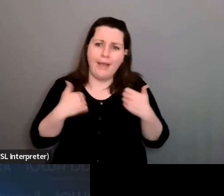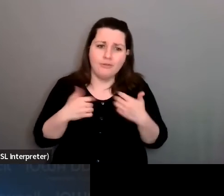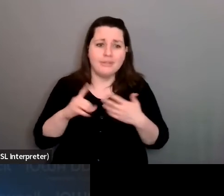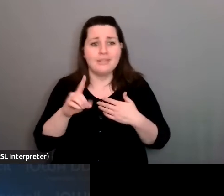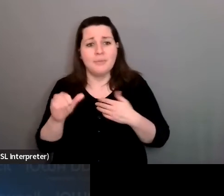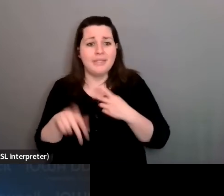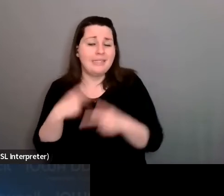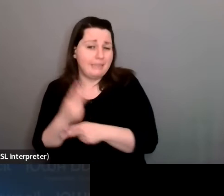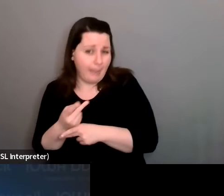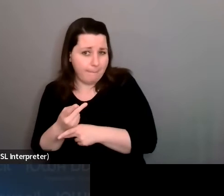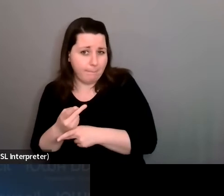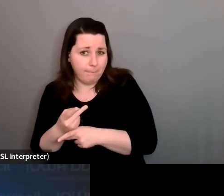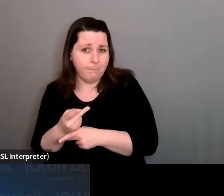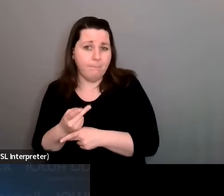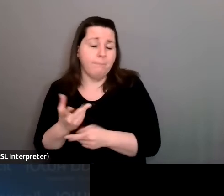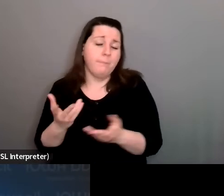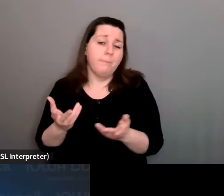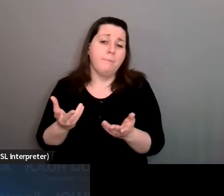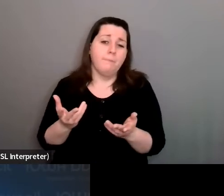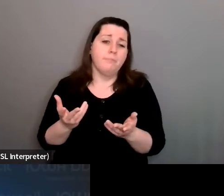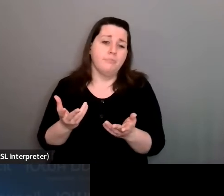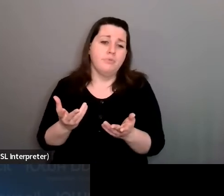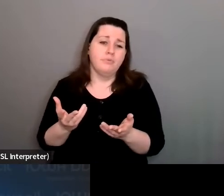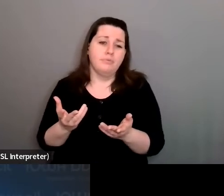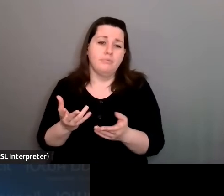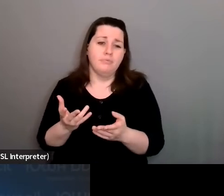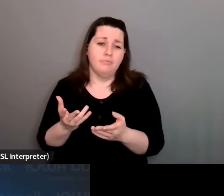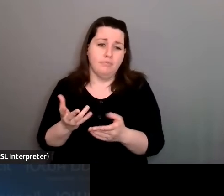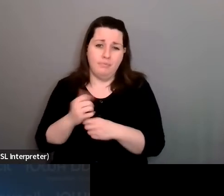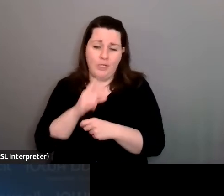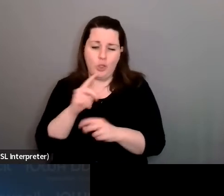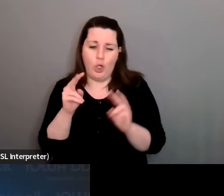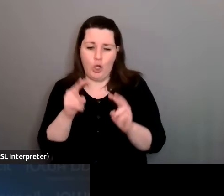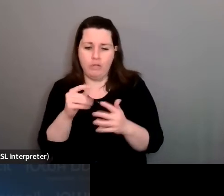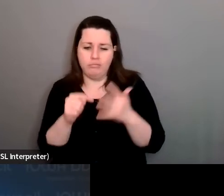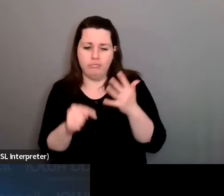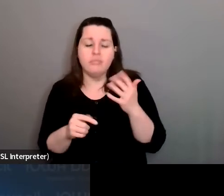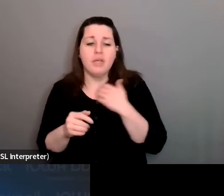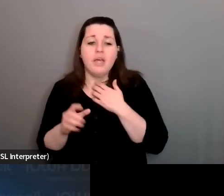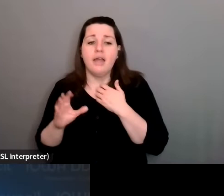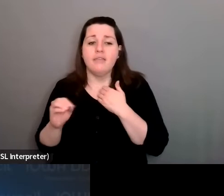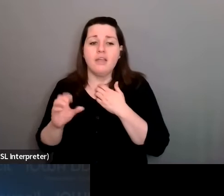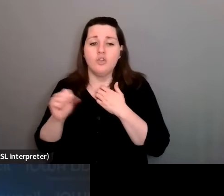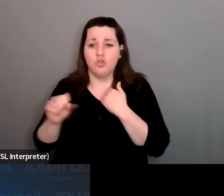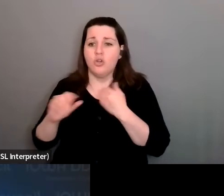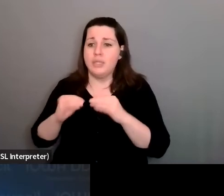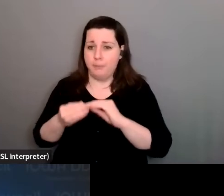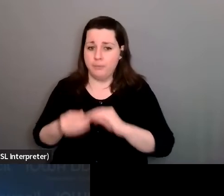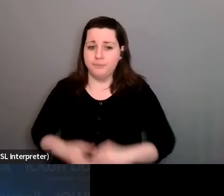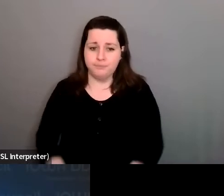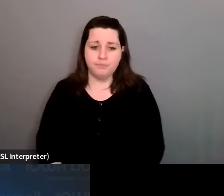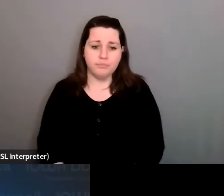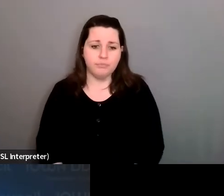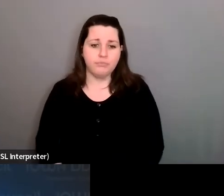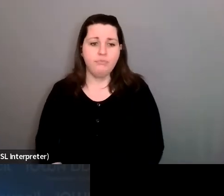type. That's something you might want to make sure you go on and look at what those are, and then the social security number.